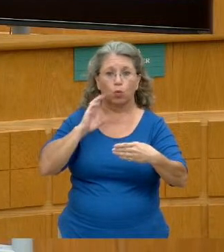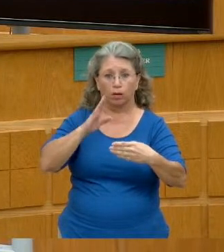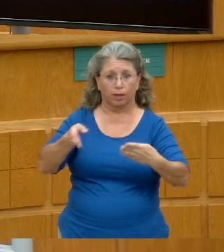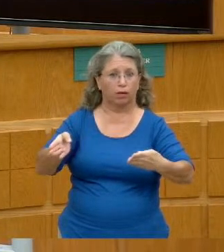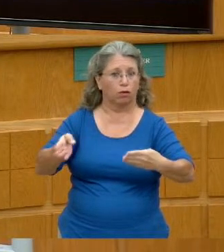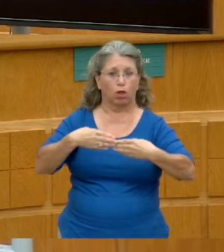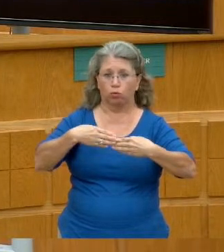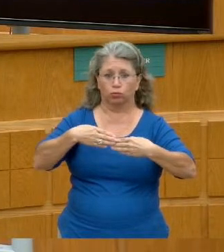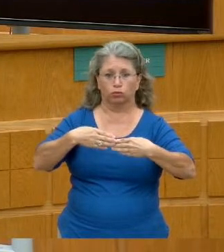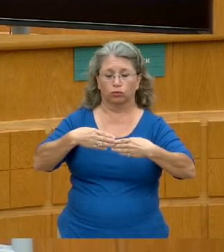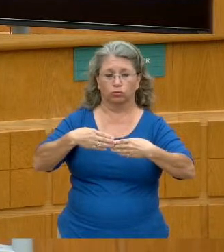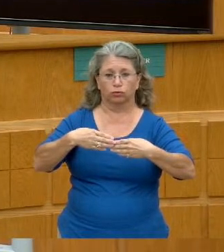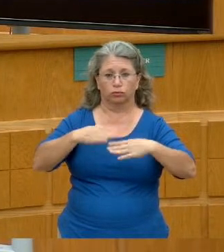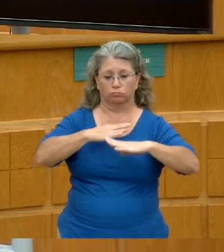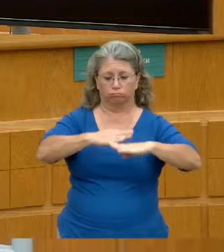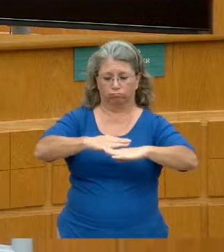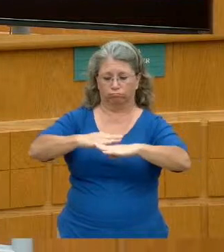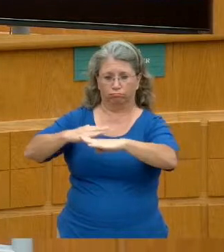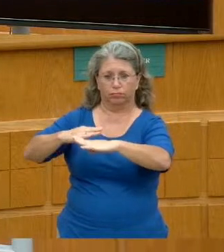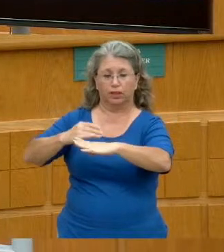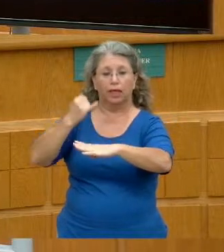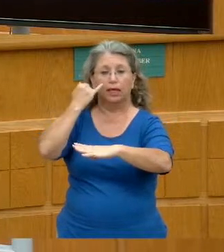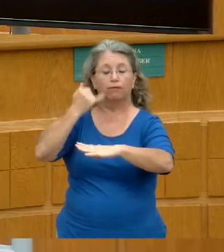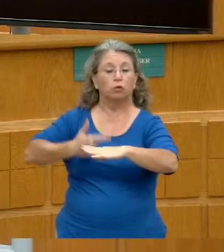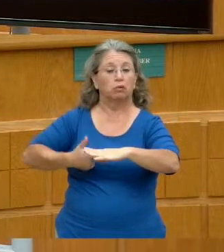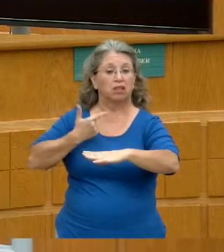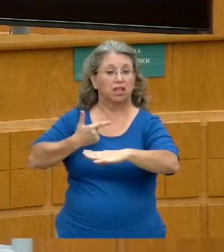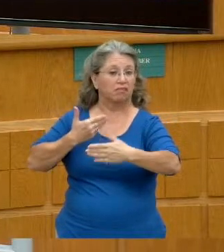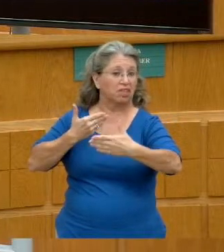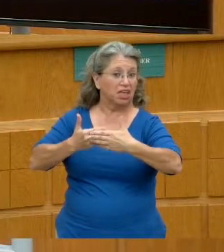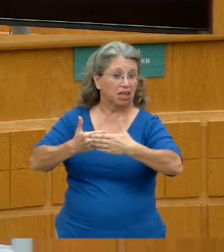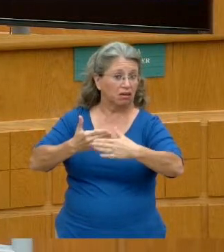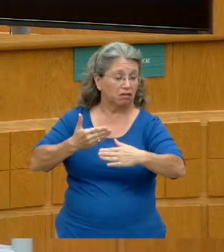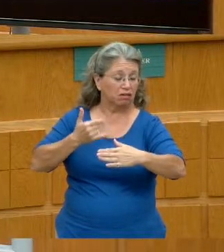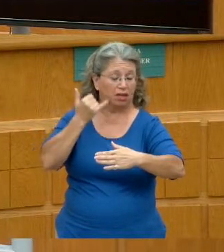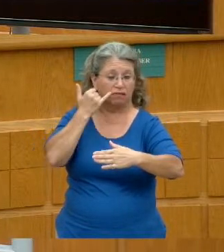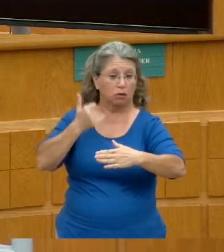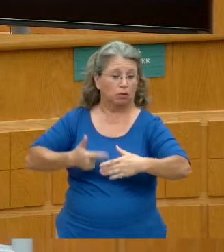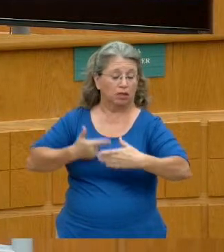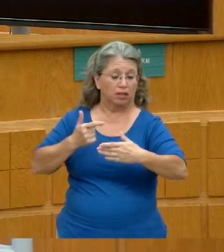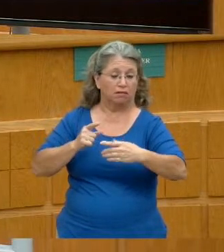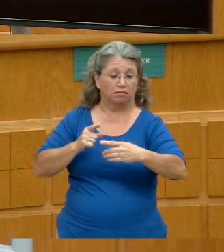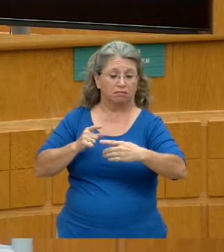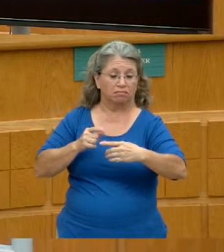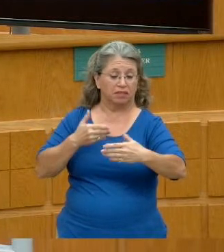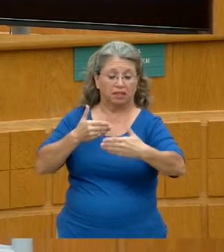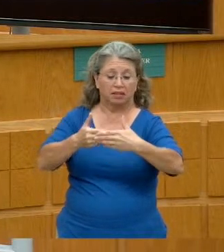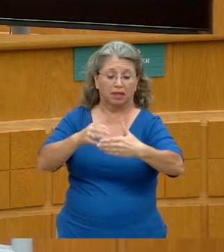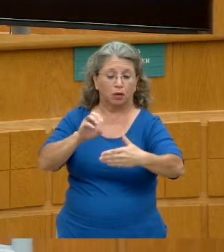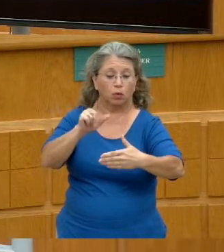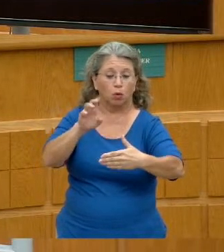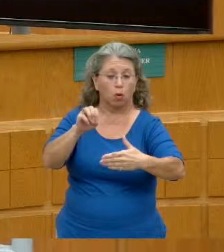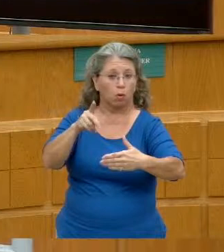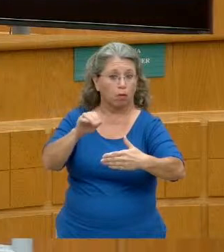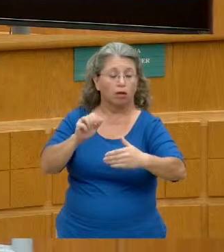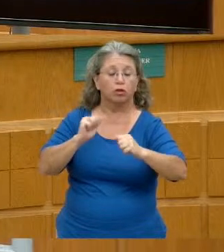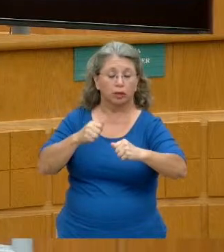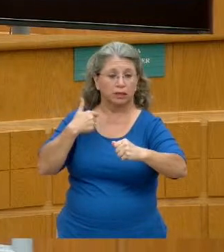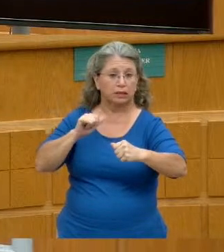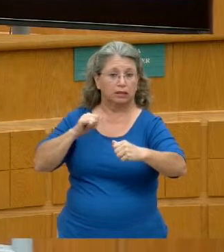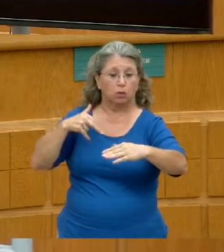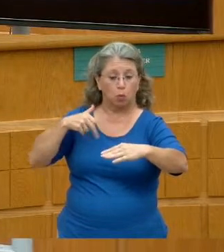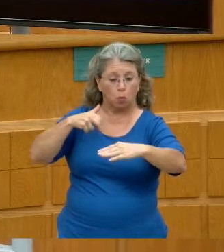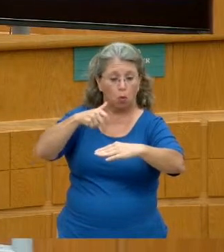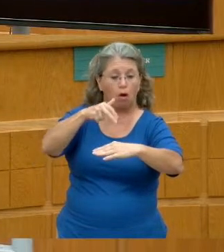barricaded. So if you live close by, like if you live across the street from Cole Park, you can still walk and go to the park. But